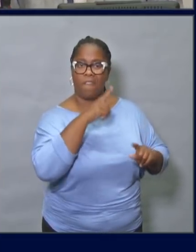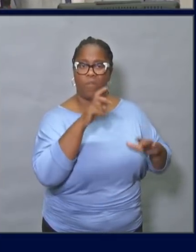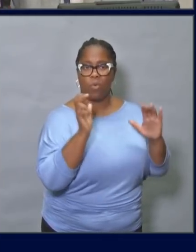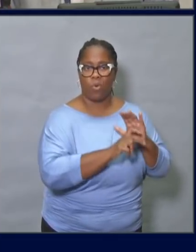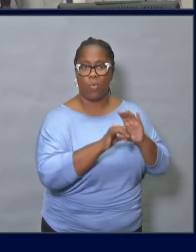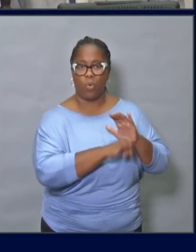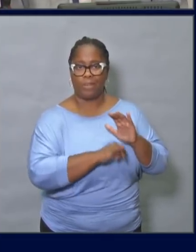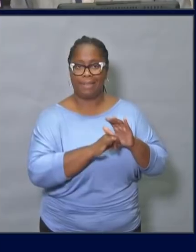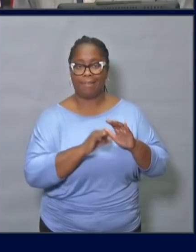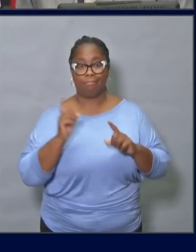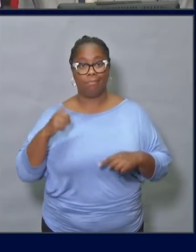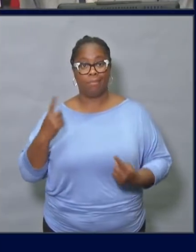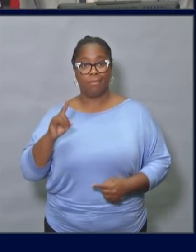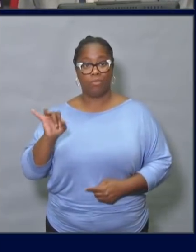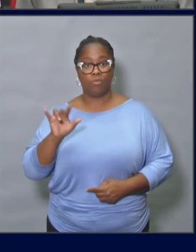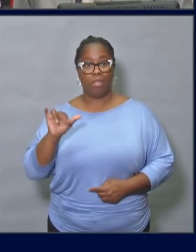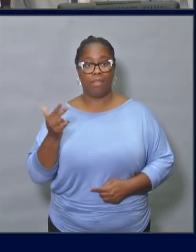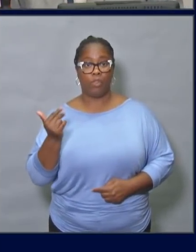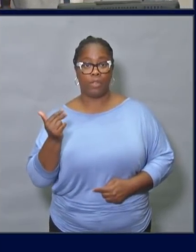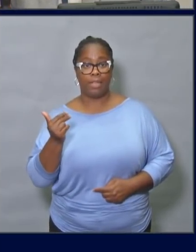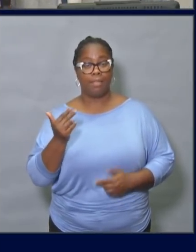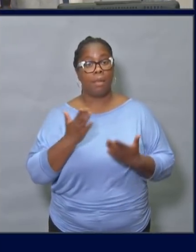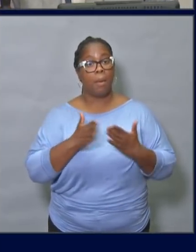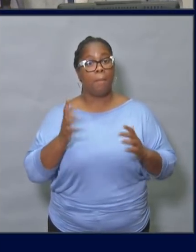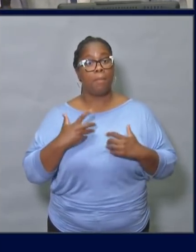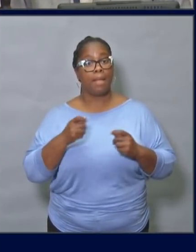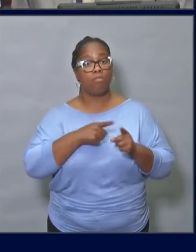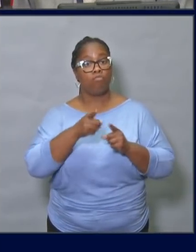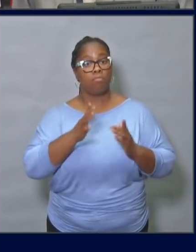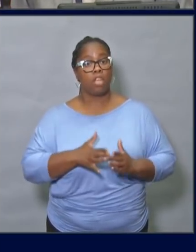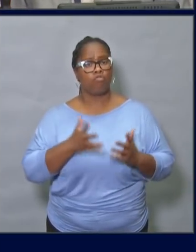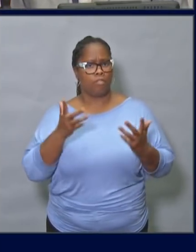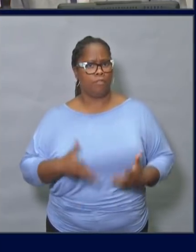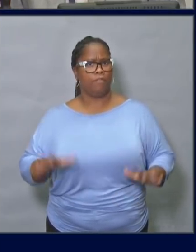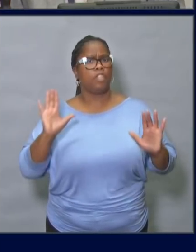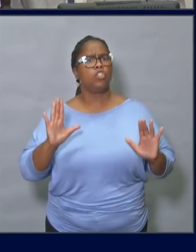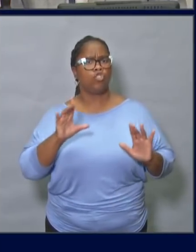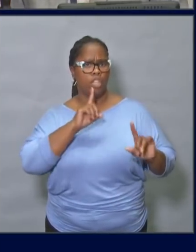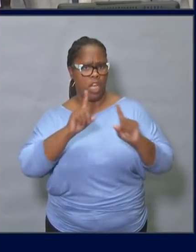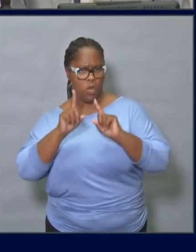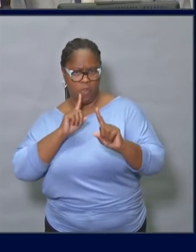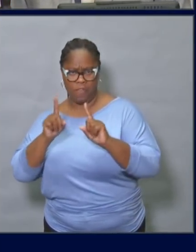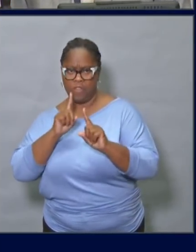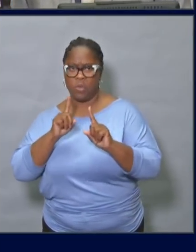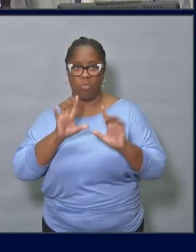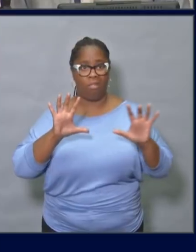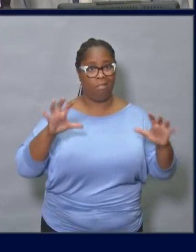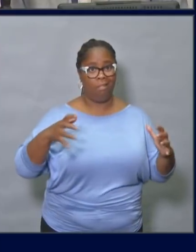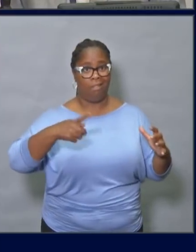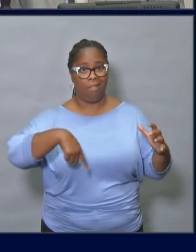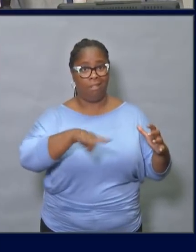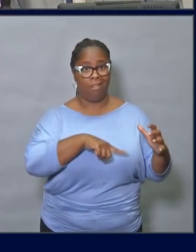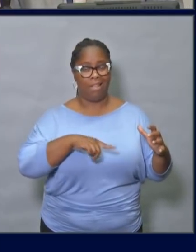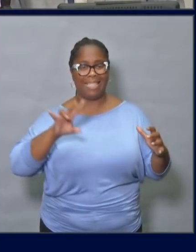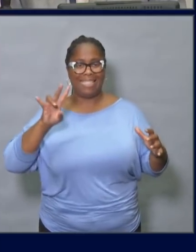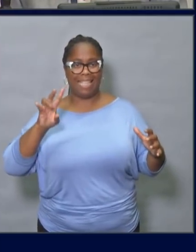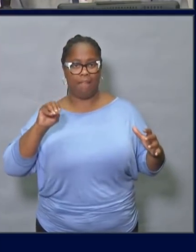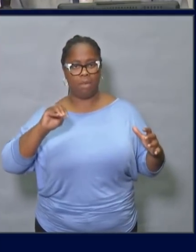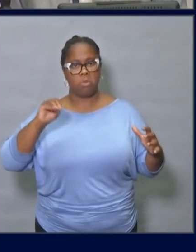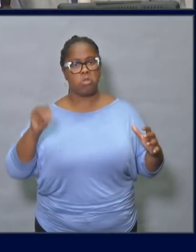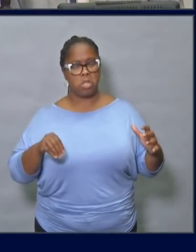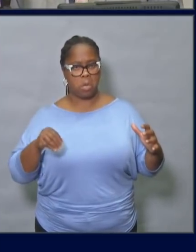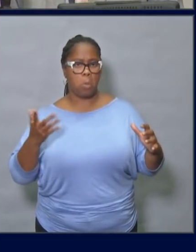July 13th, our public health specialists completed interviews with 70% of the identified close contacts,